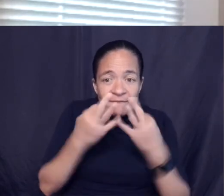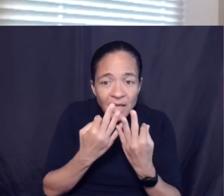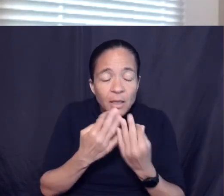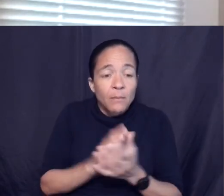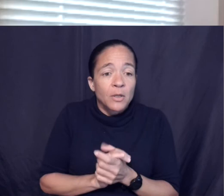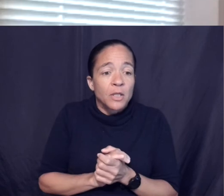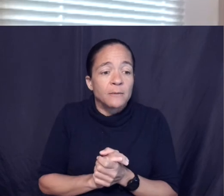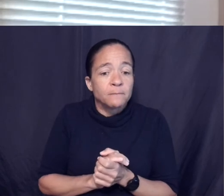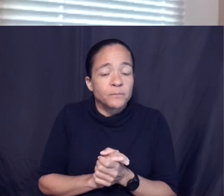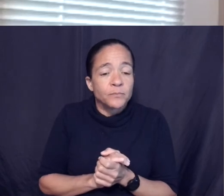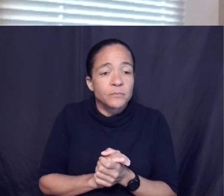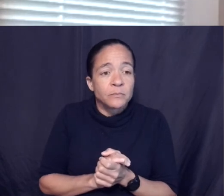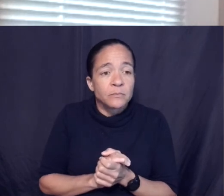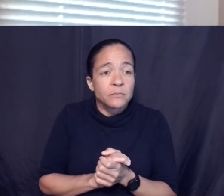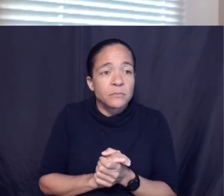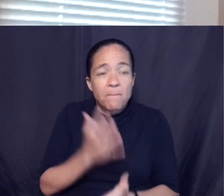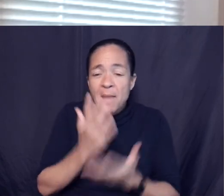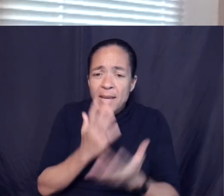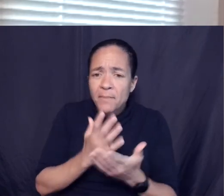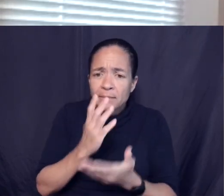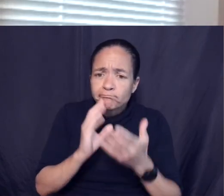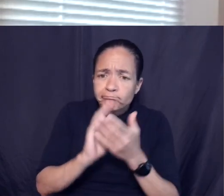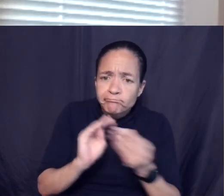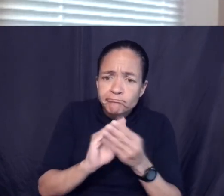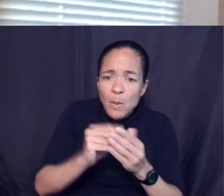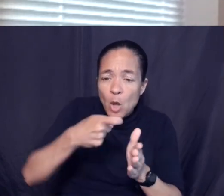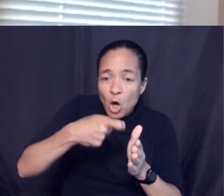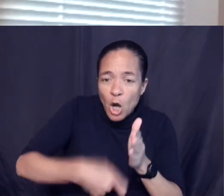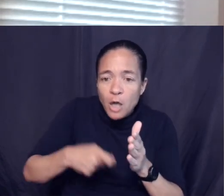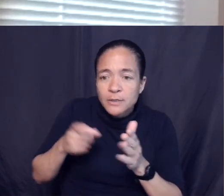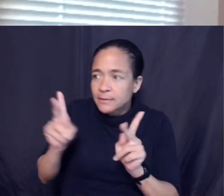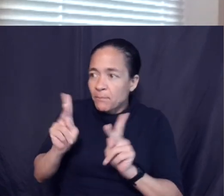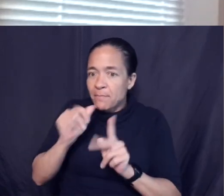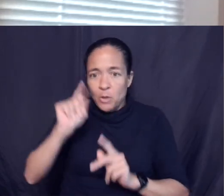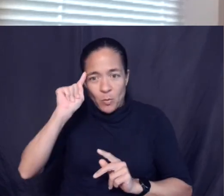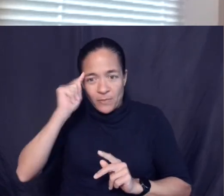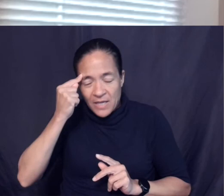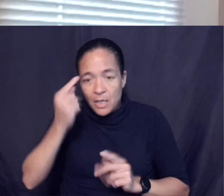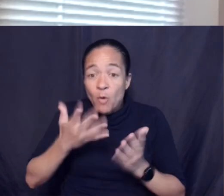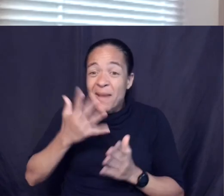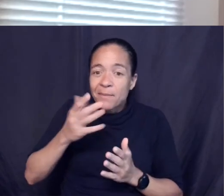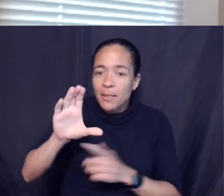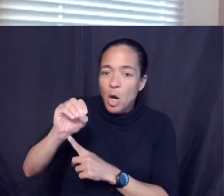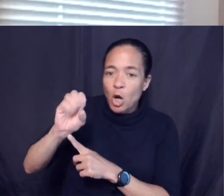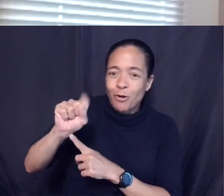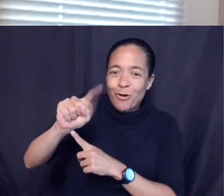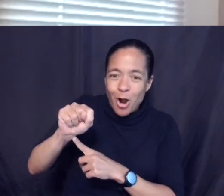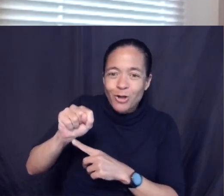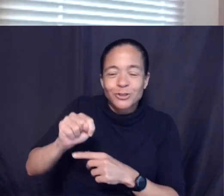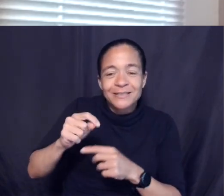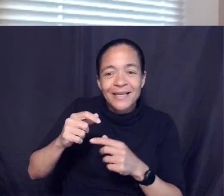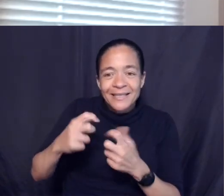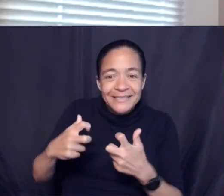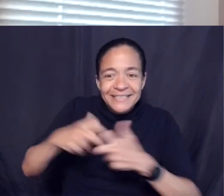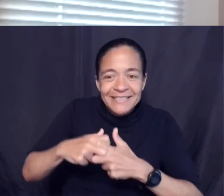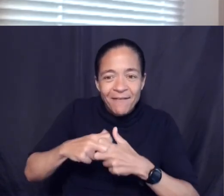and maybe talk about some of the costs that people don't think about, or costs that are hard to quantify, but that are really important for